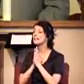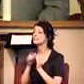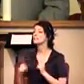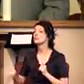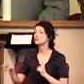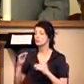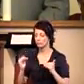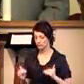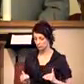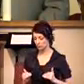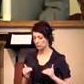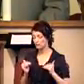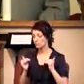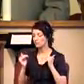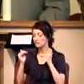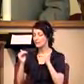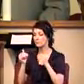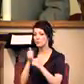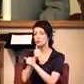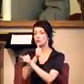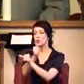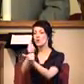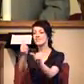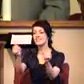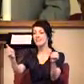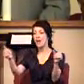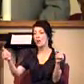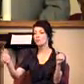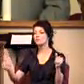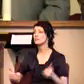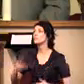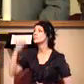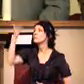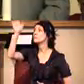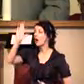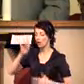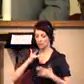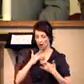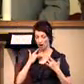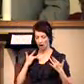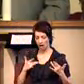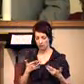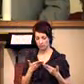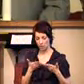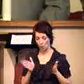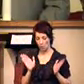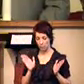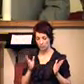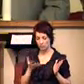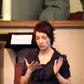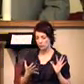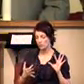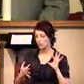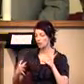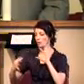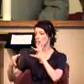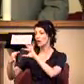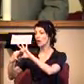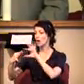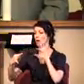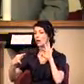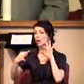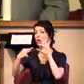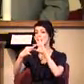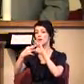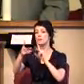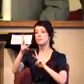lift yourself to God. That you lift your hearts open to those around you, those physically